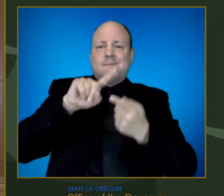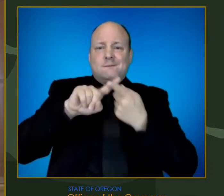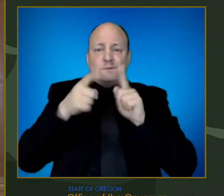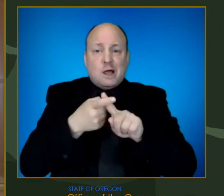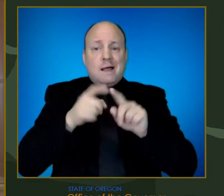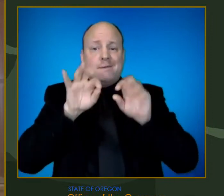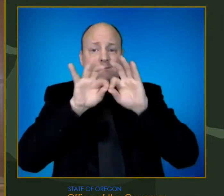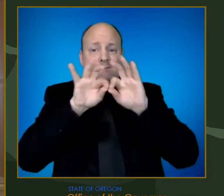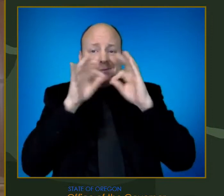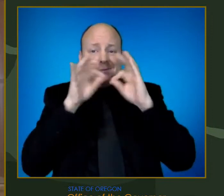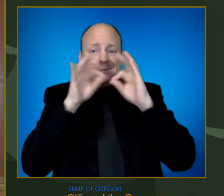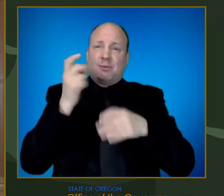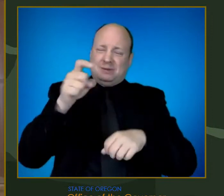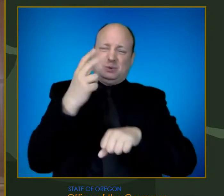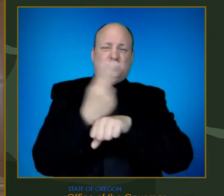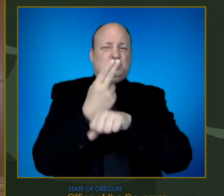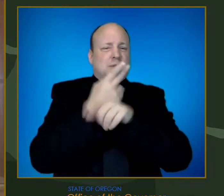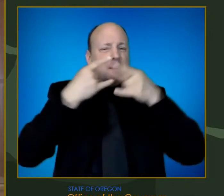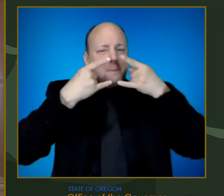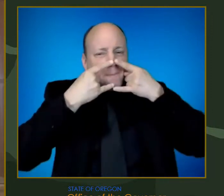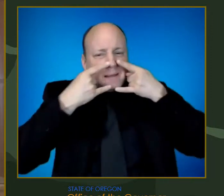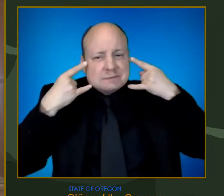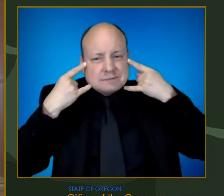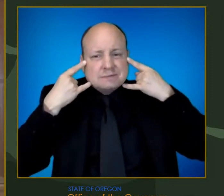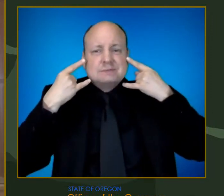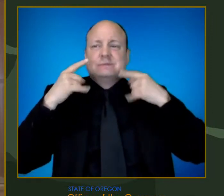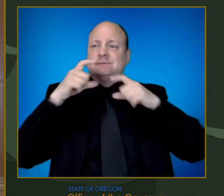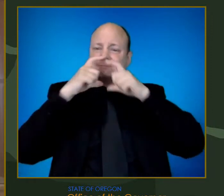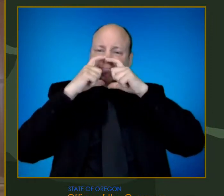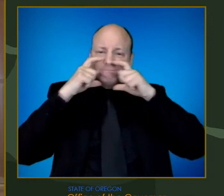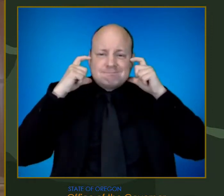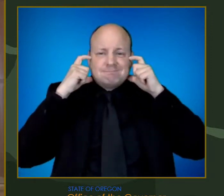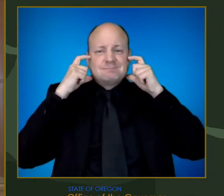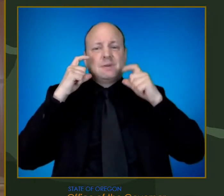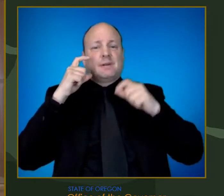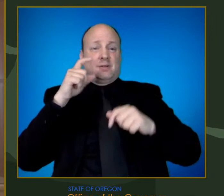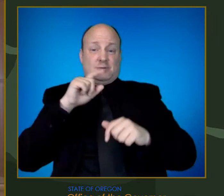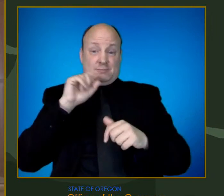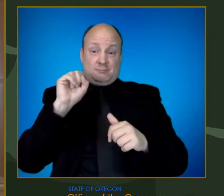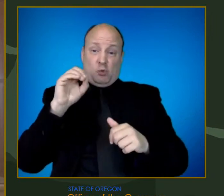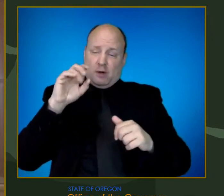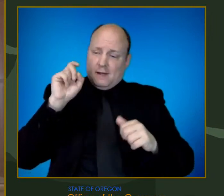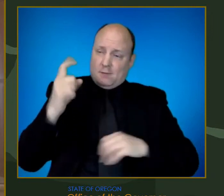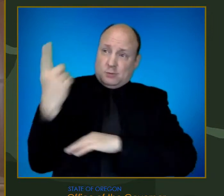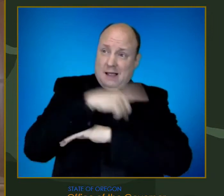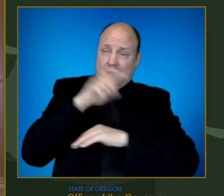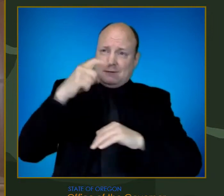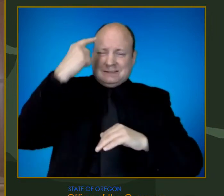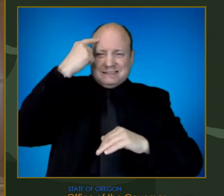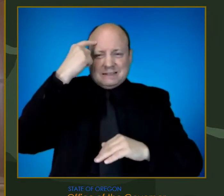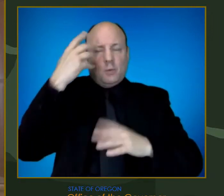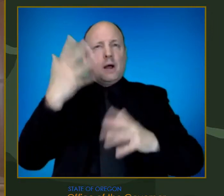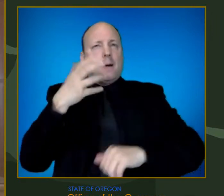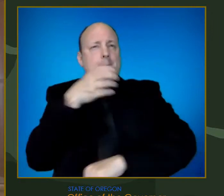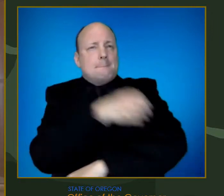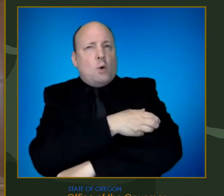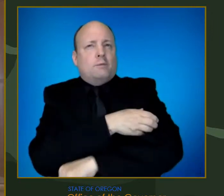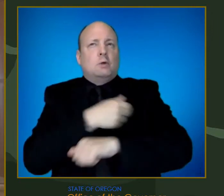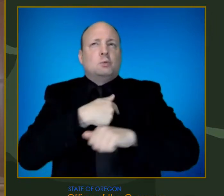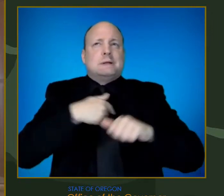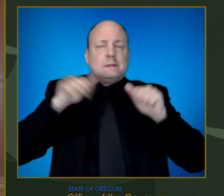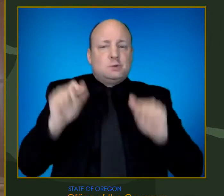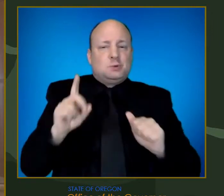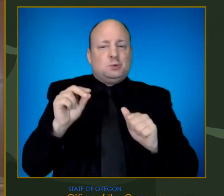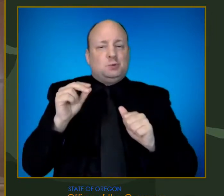we have a very powerful tool: effective vaccines. Vaccines are the best way to protect yourself from